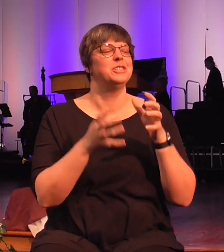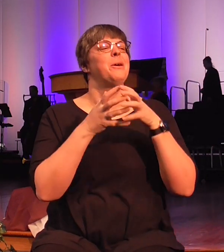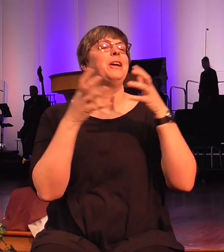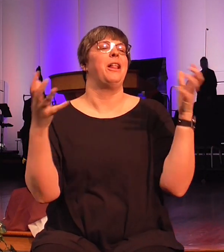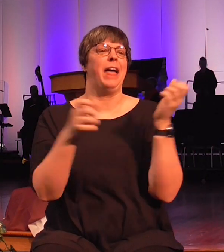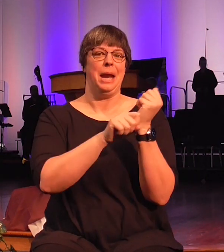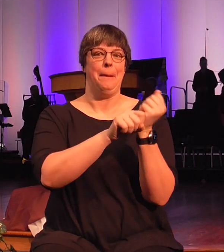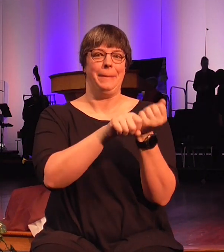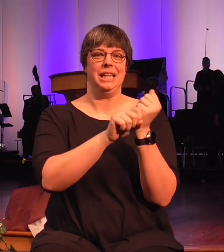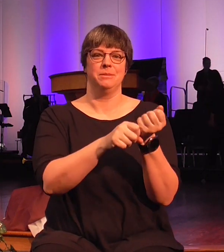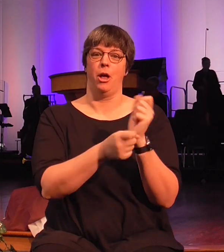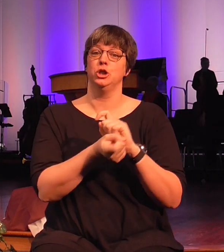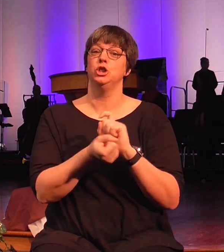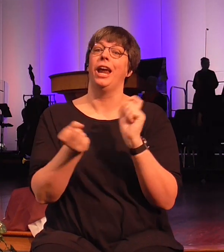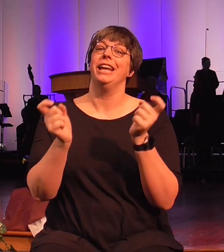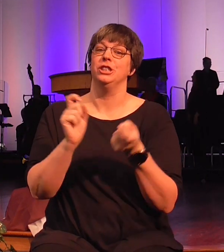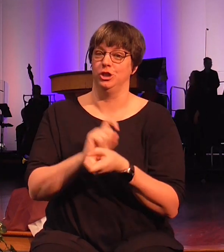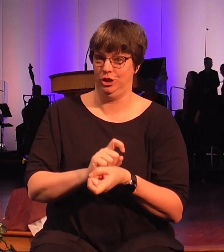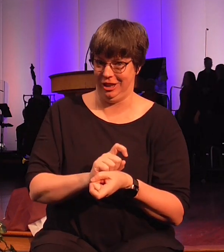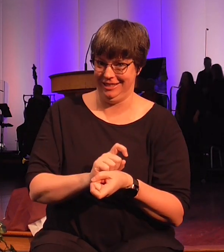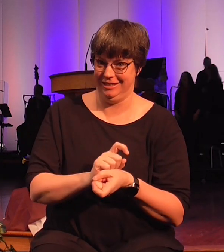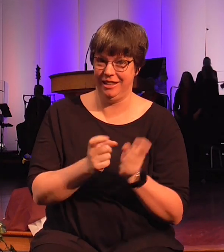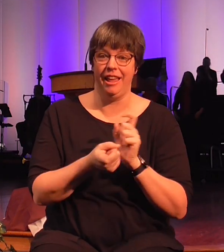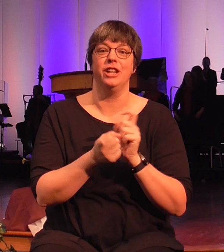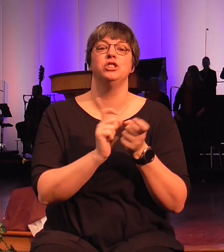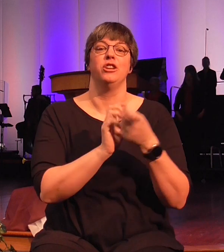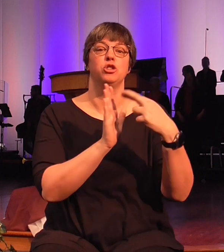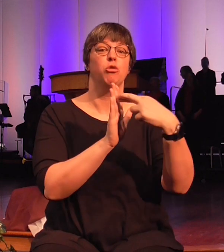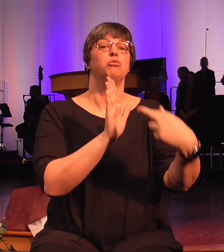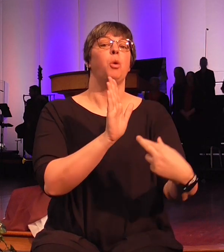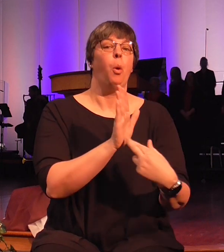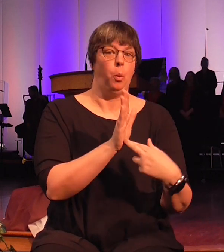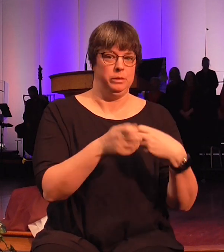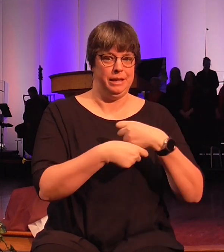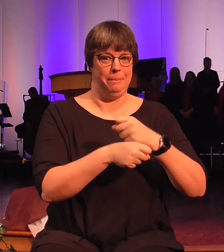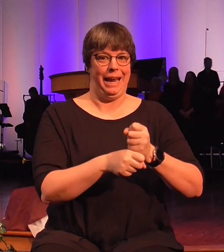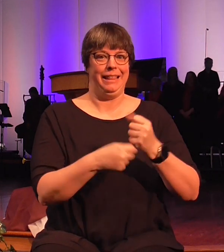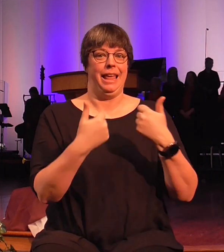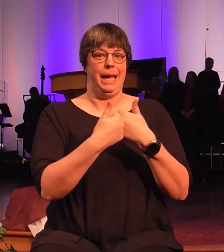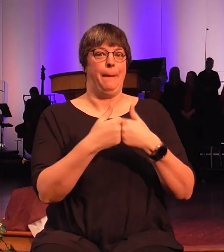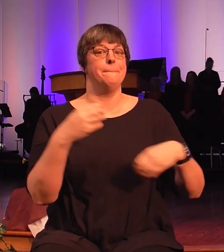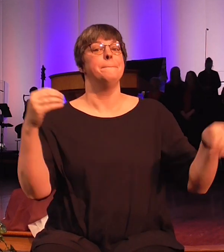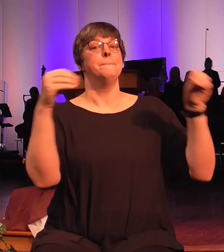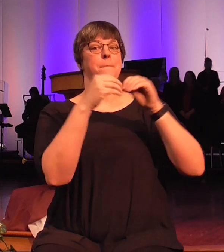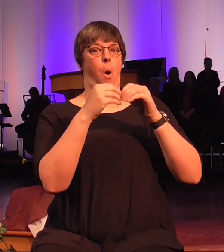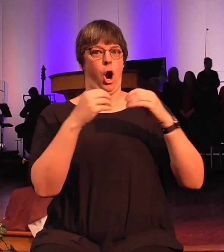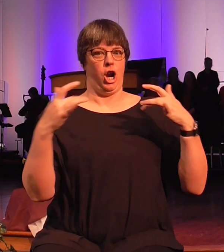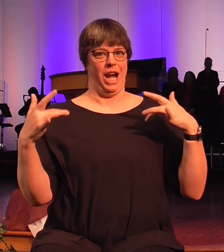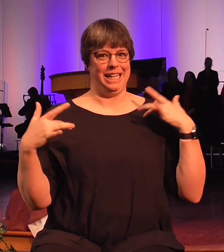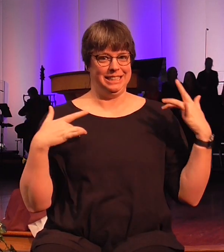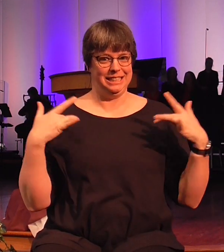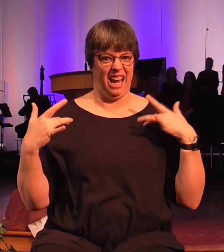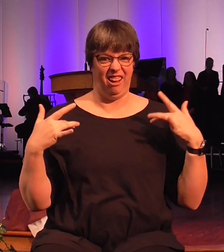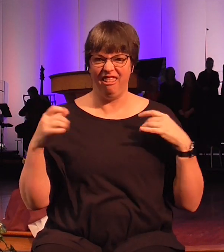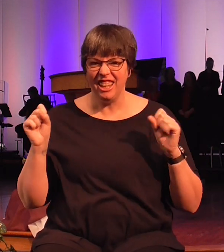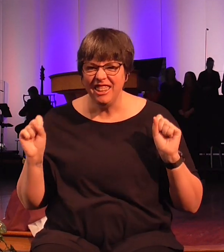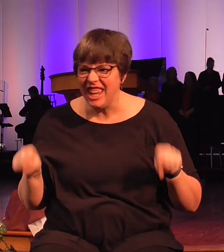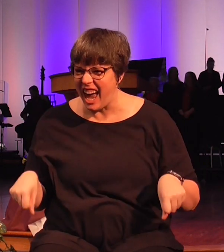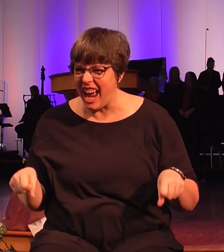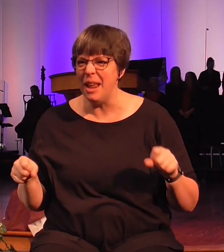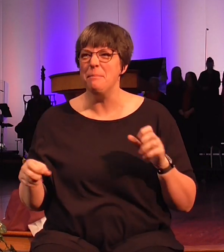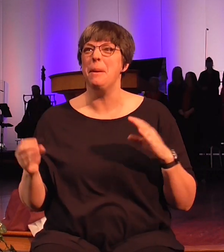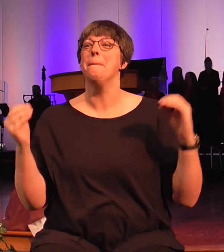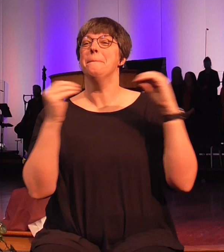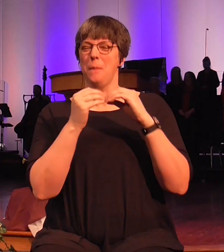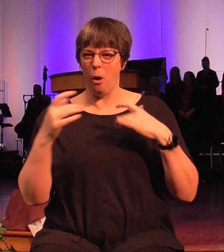lot of baseball changes this year. They've changed the rules quite a bit, trying to make the game more exciting. I mean, could baseball be more